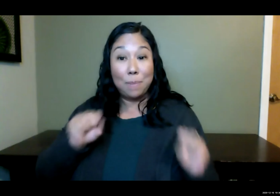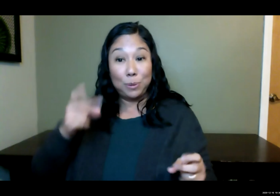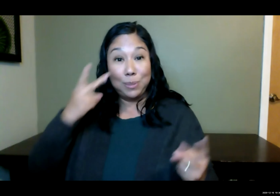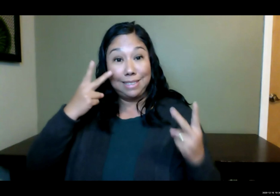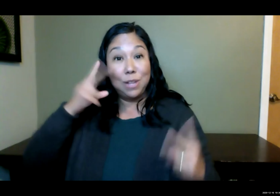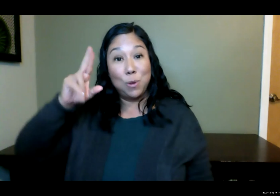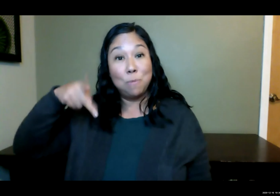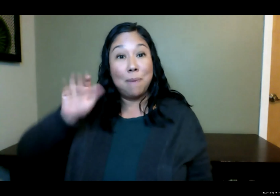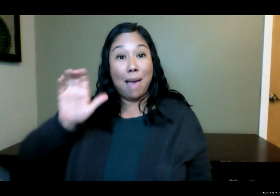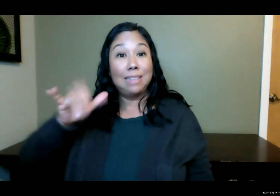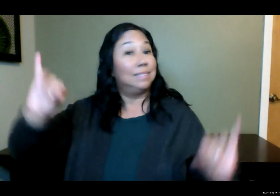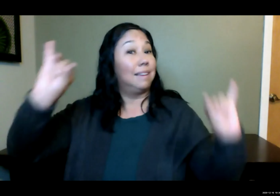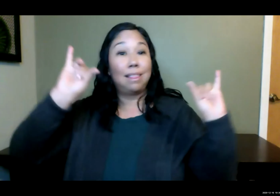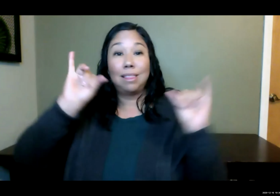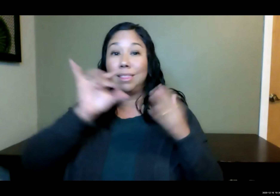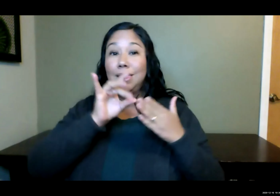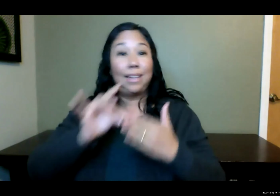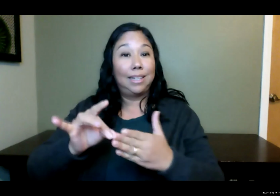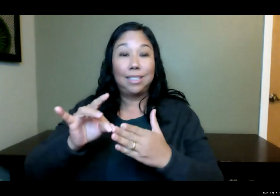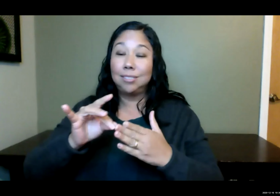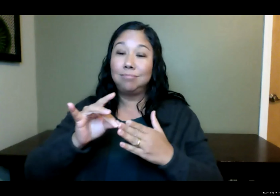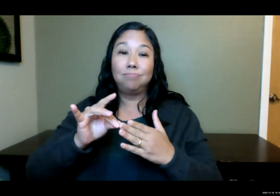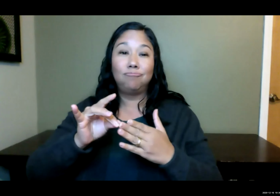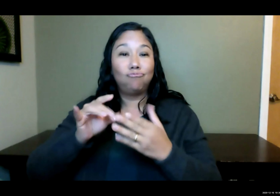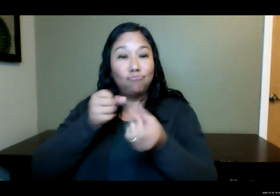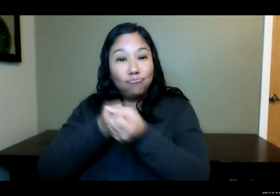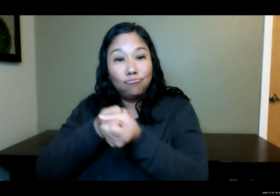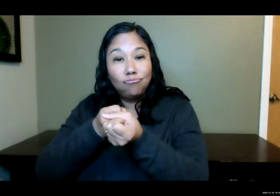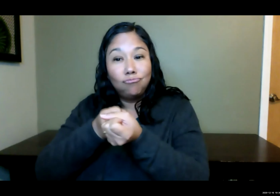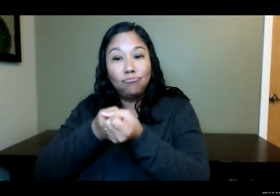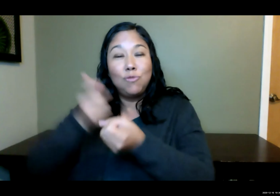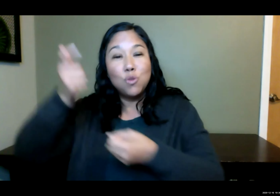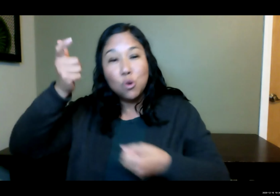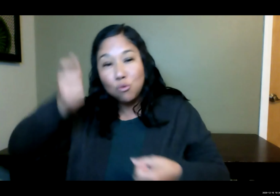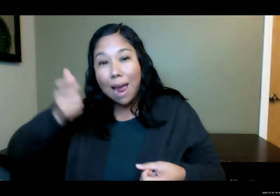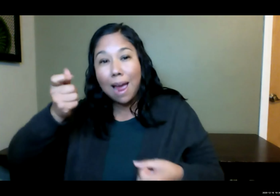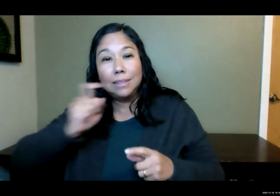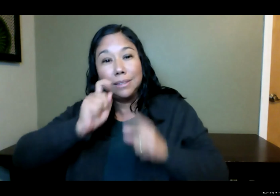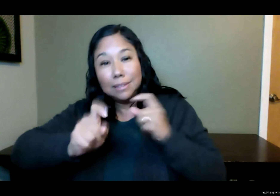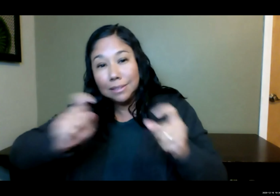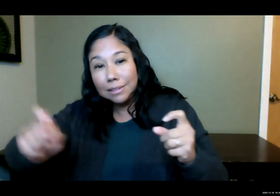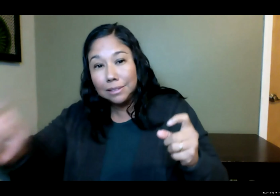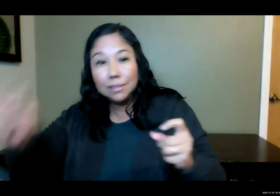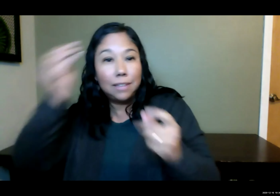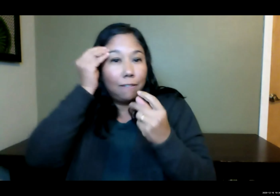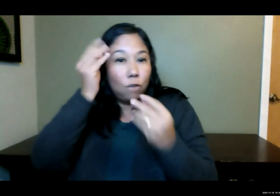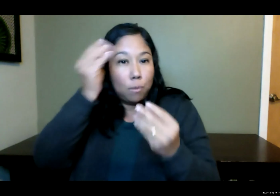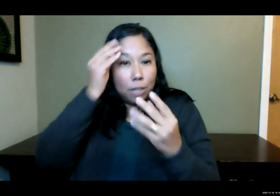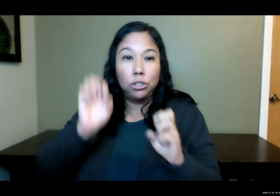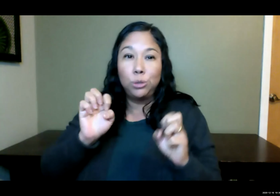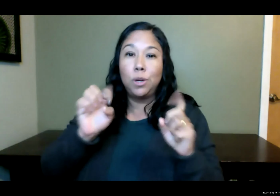is still leading the way with advocacy and grants, information and education for